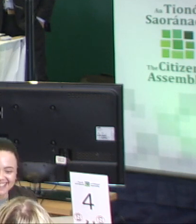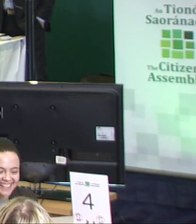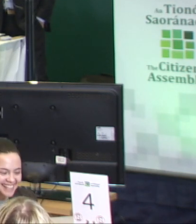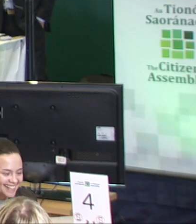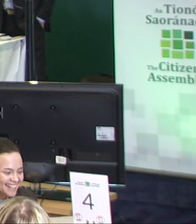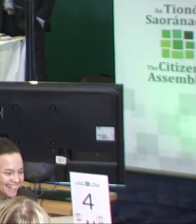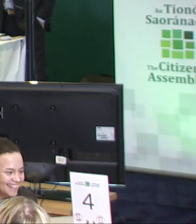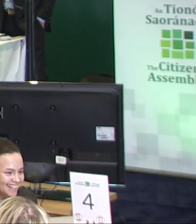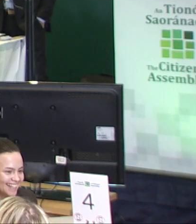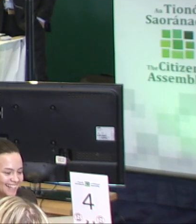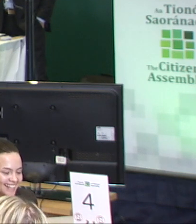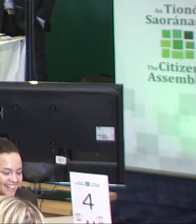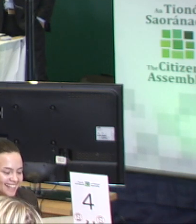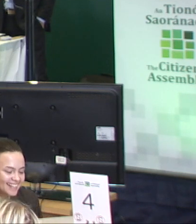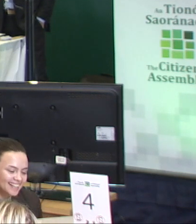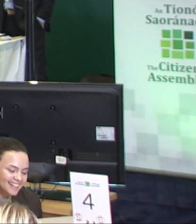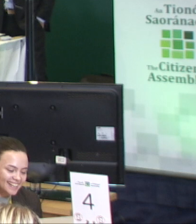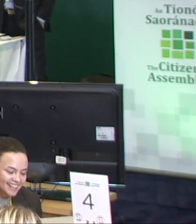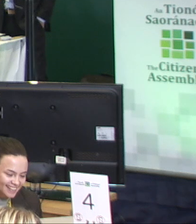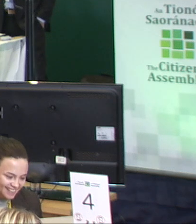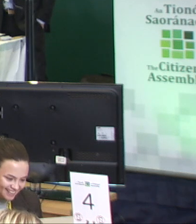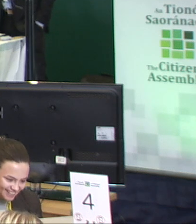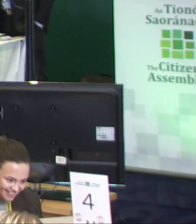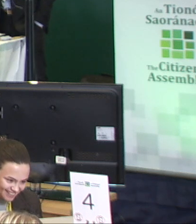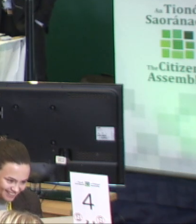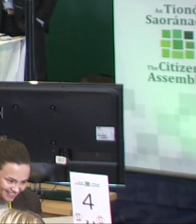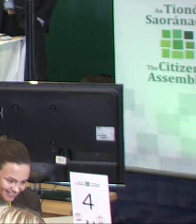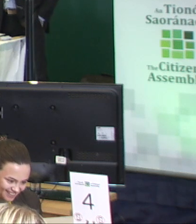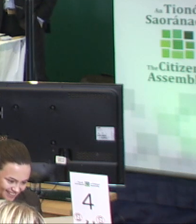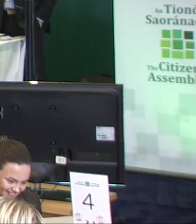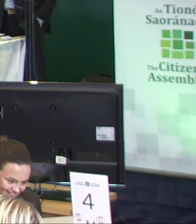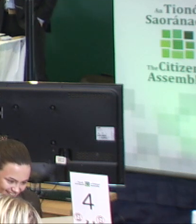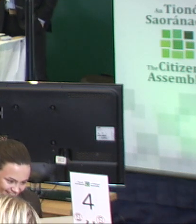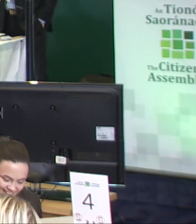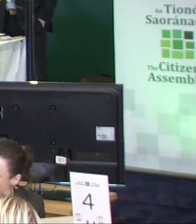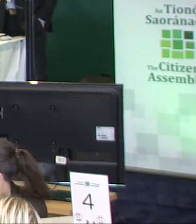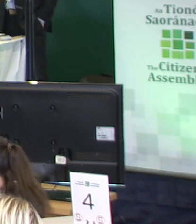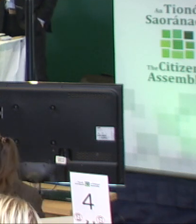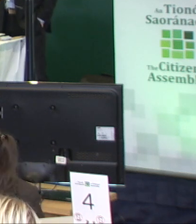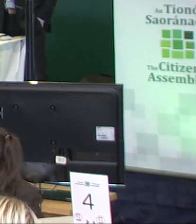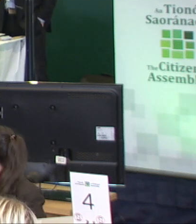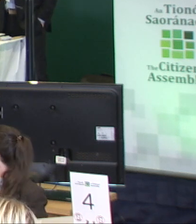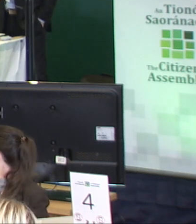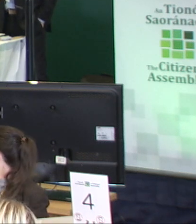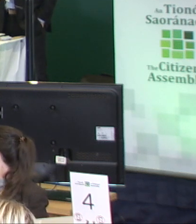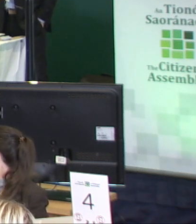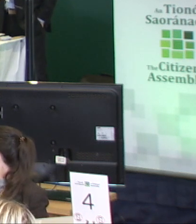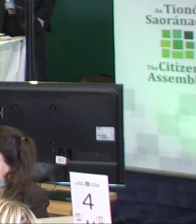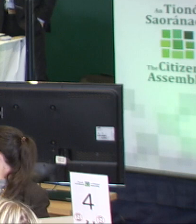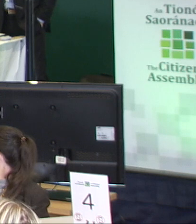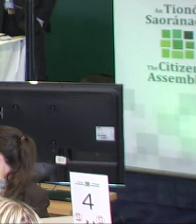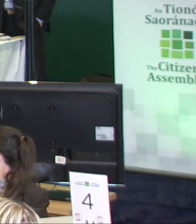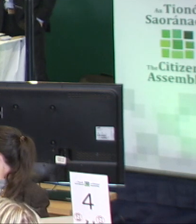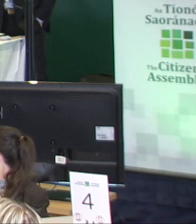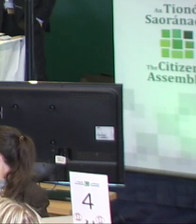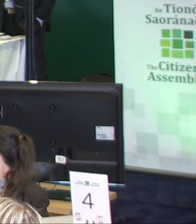Okay, we'll now close that ballot. I'm going to ask Kieran, Marcus and Jesse to go into the room and